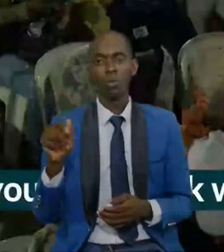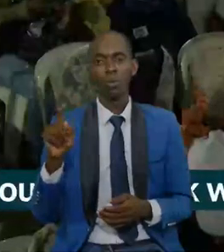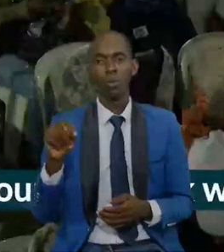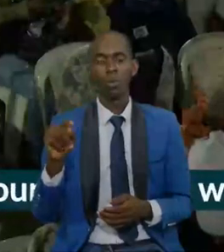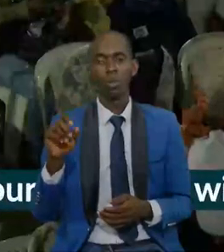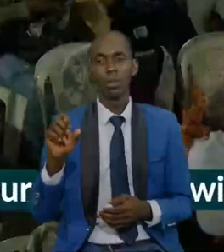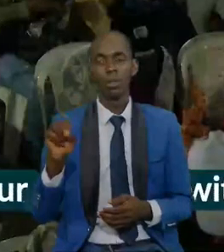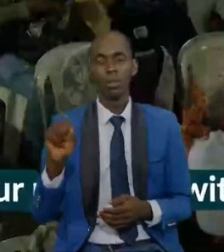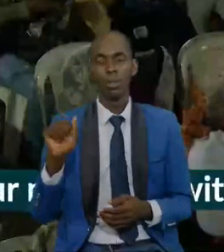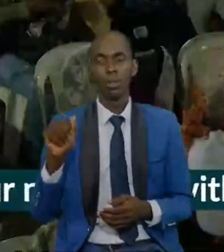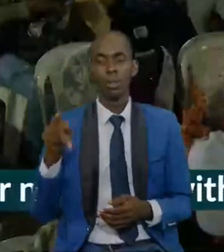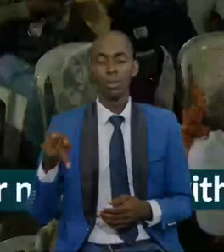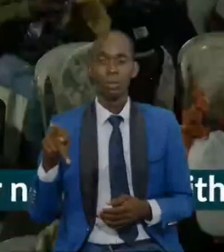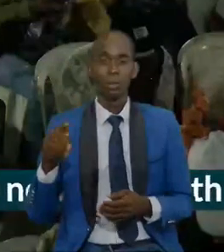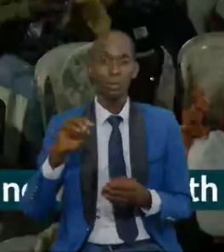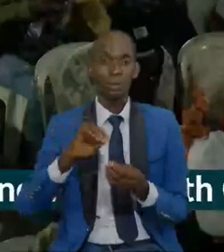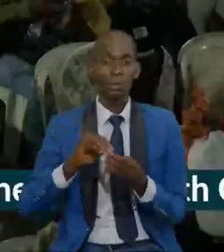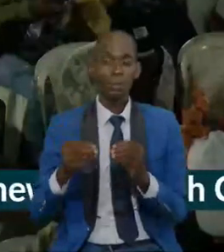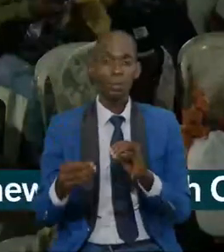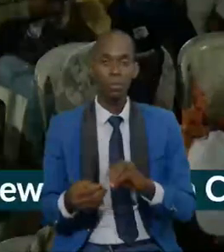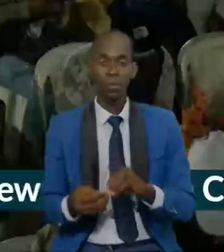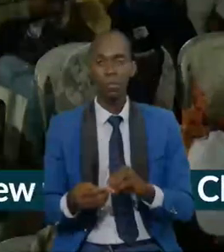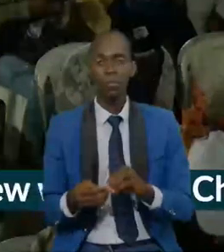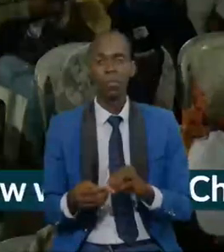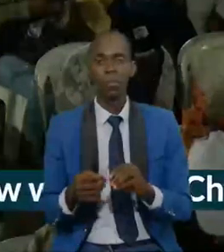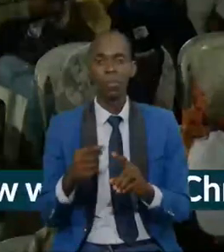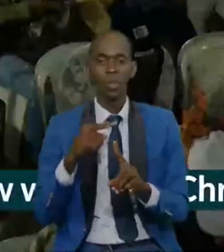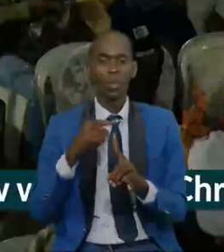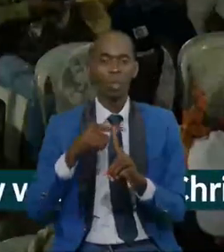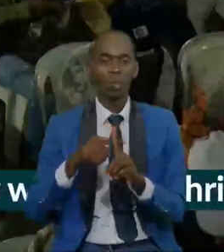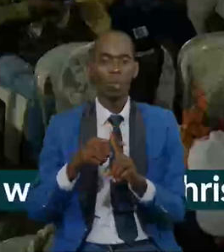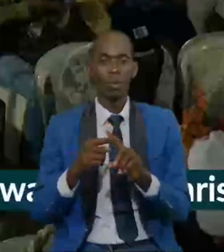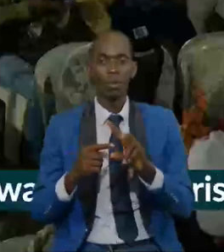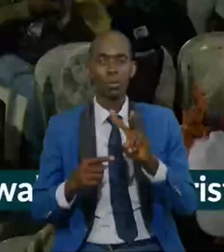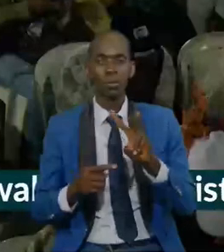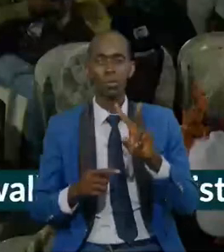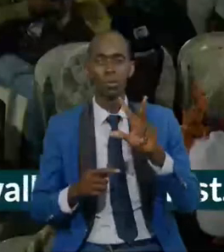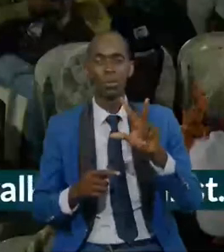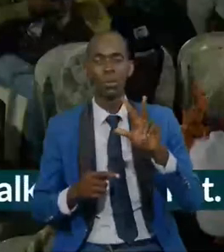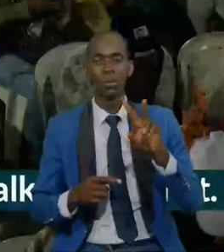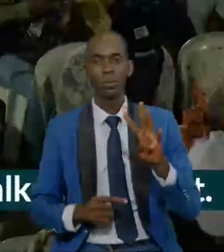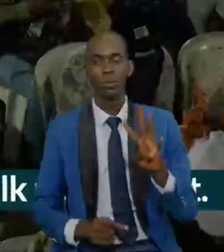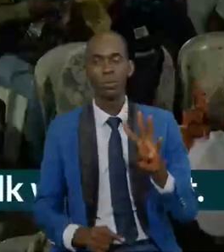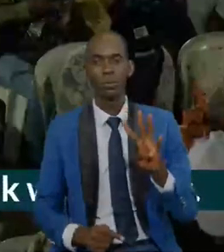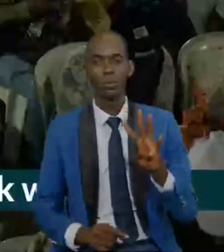Plus 234. Plus 234.